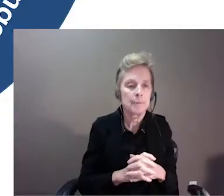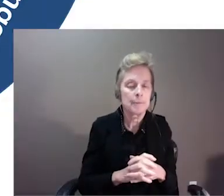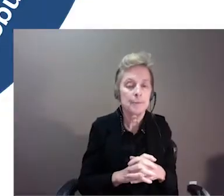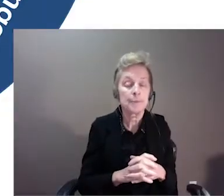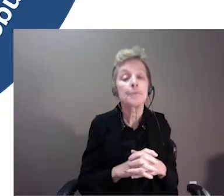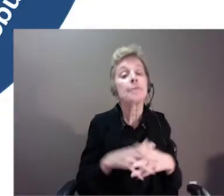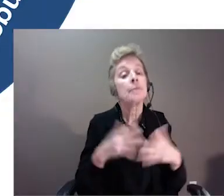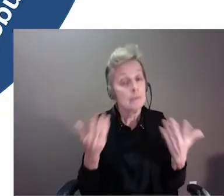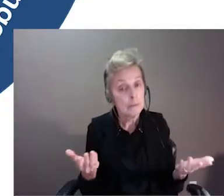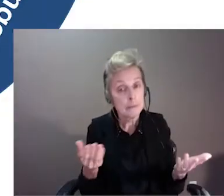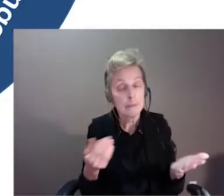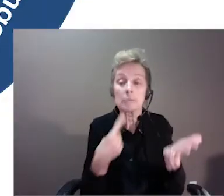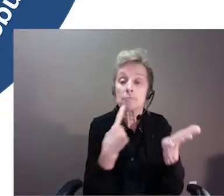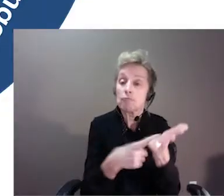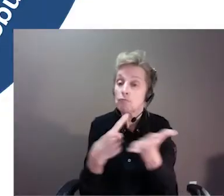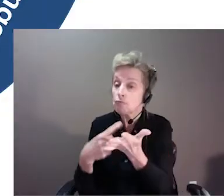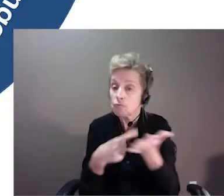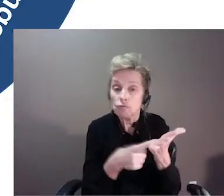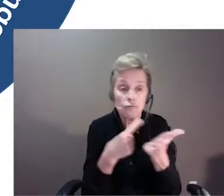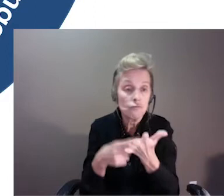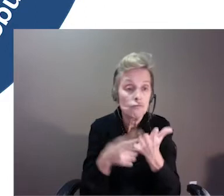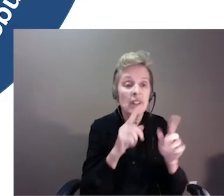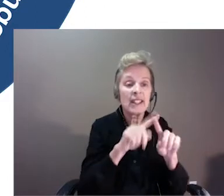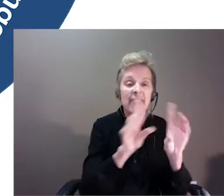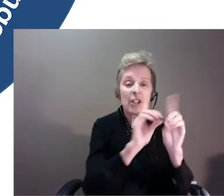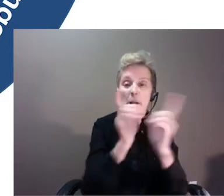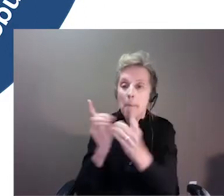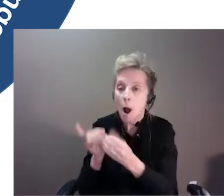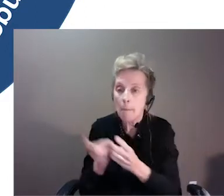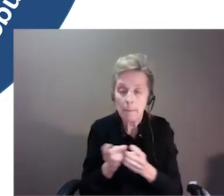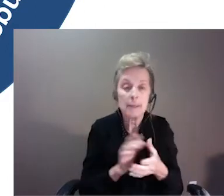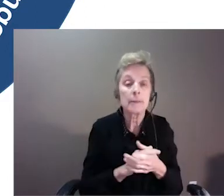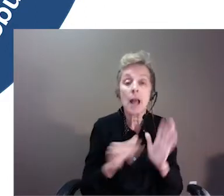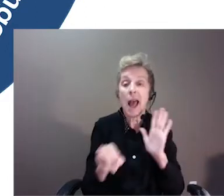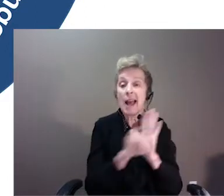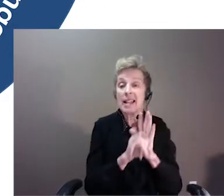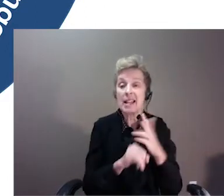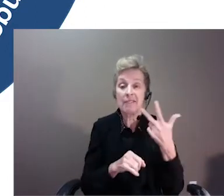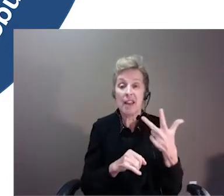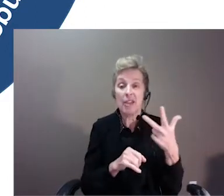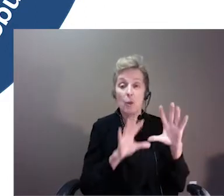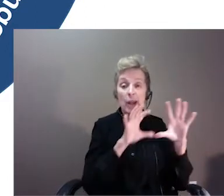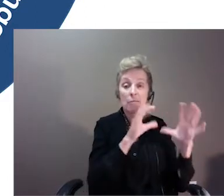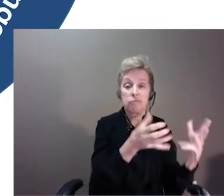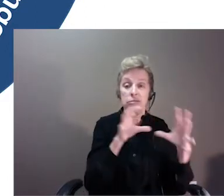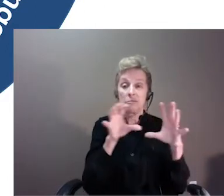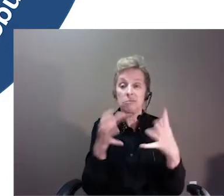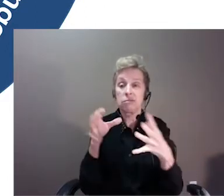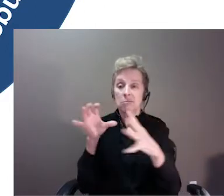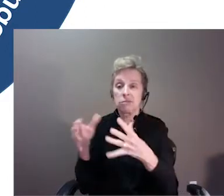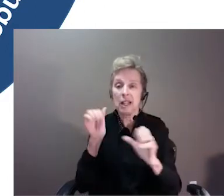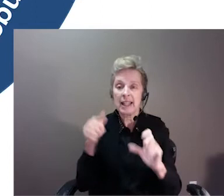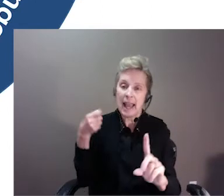So based on our conversation with the participants, as presented, we identified 3 major forces that could perpetuate the digital divide